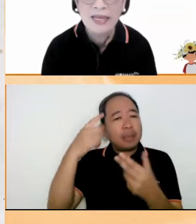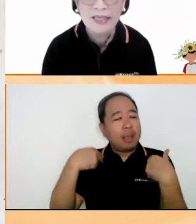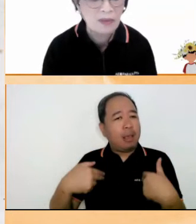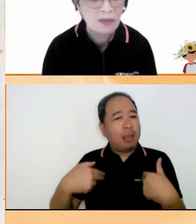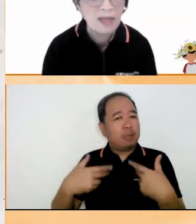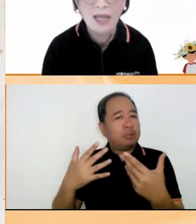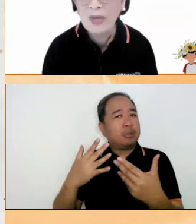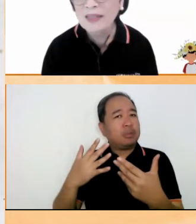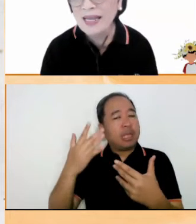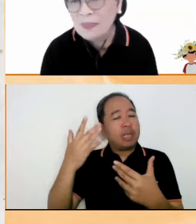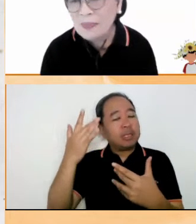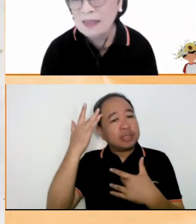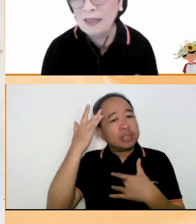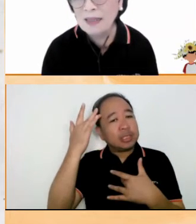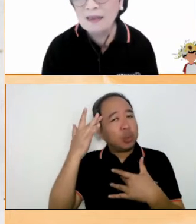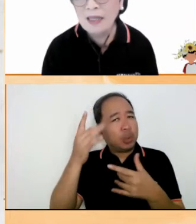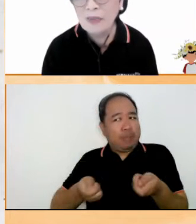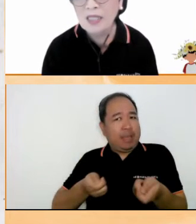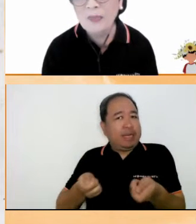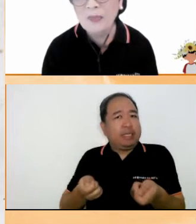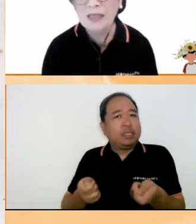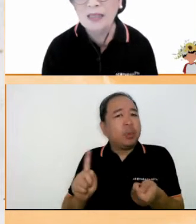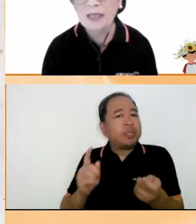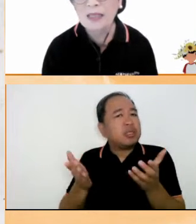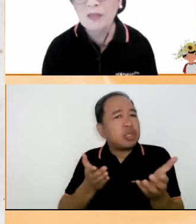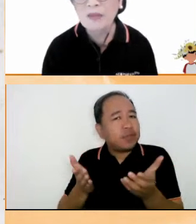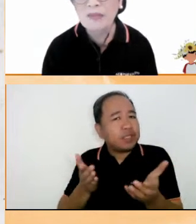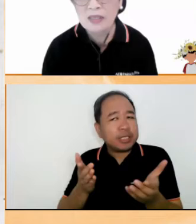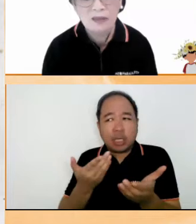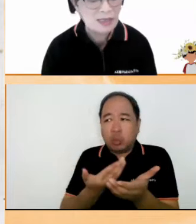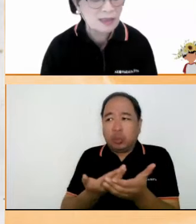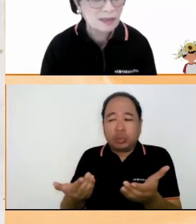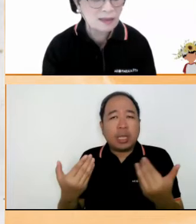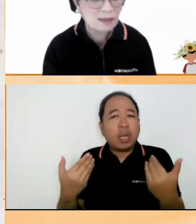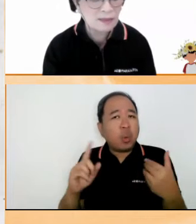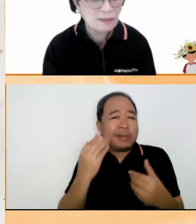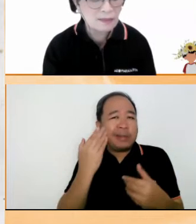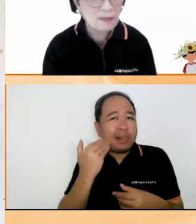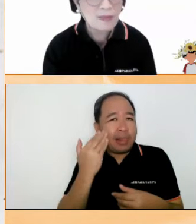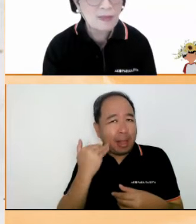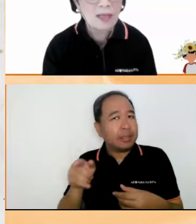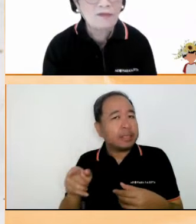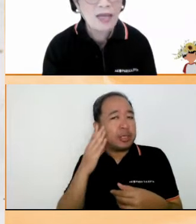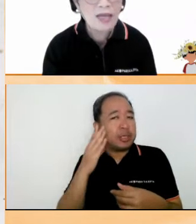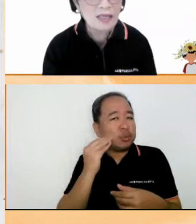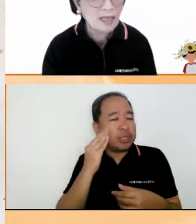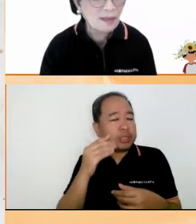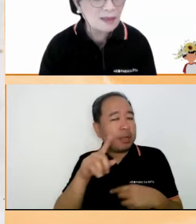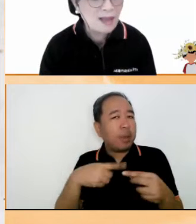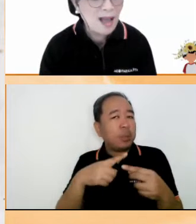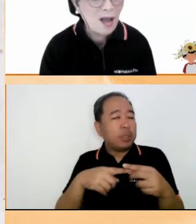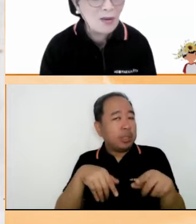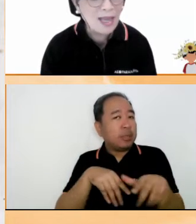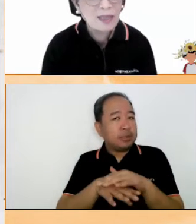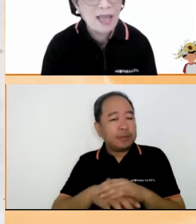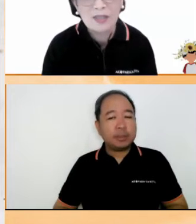right now? And what are the gaps that we experience in terms of the services? And finally,